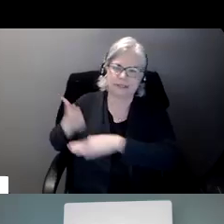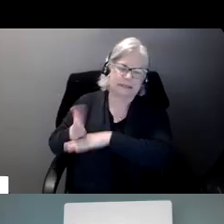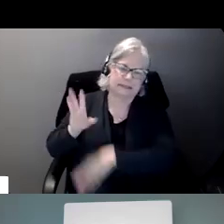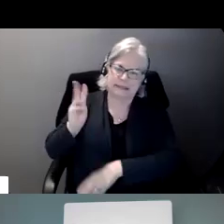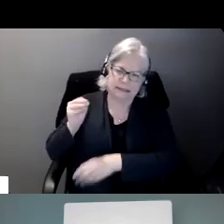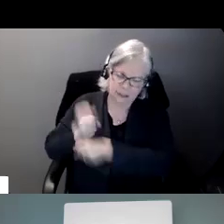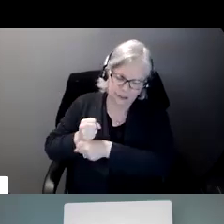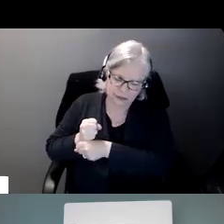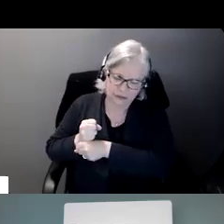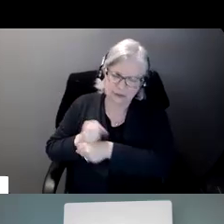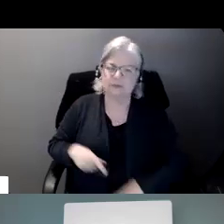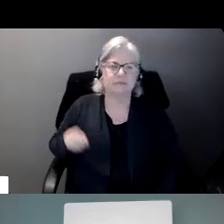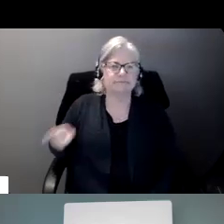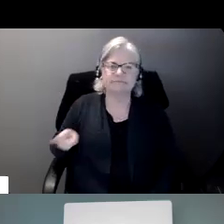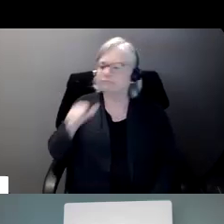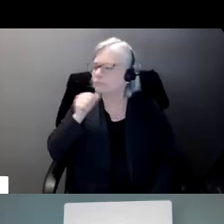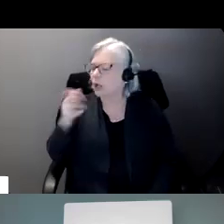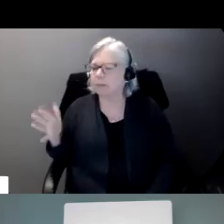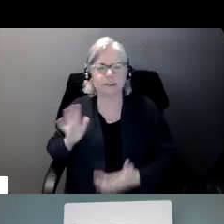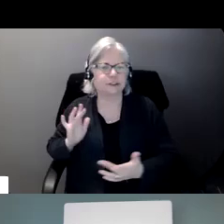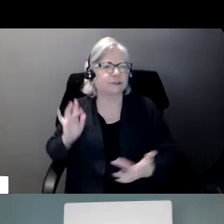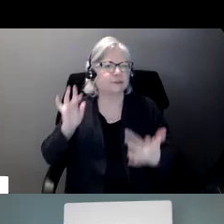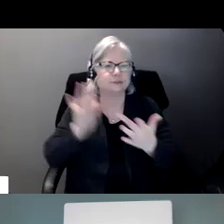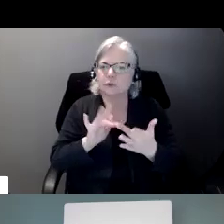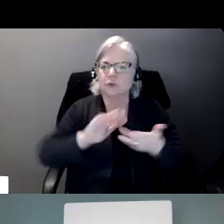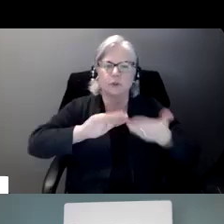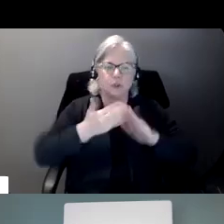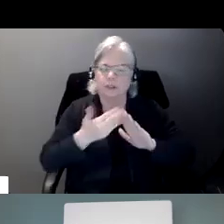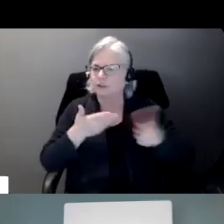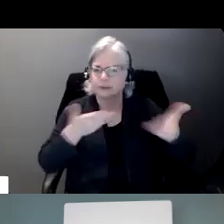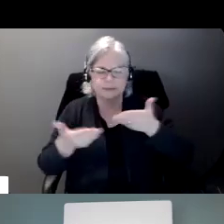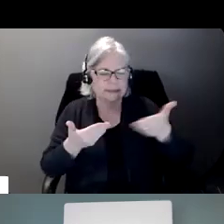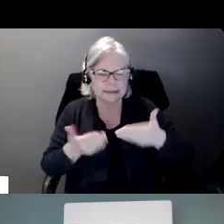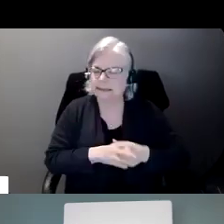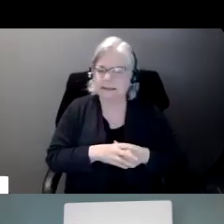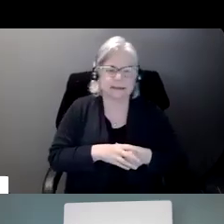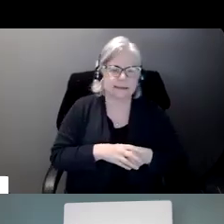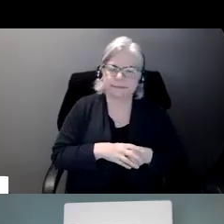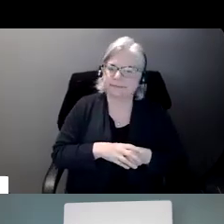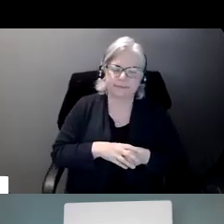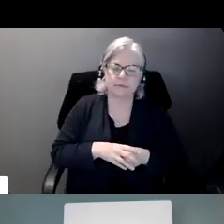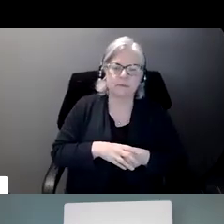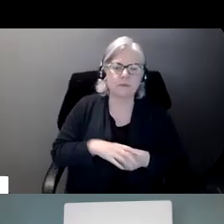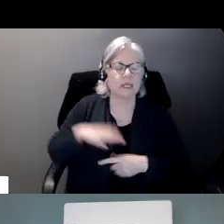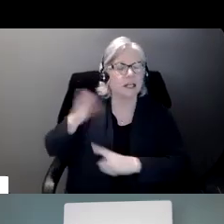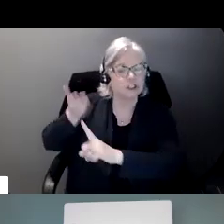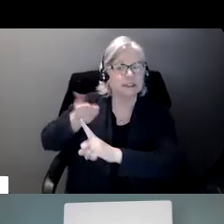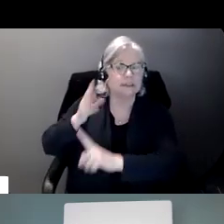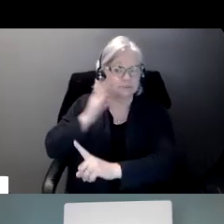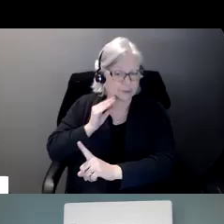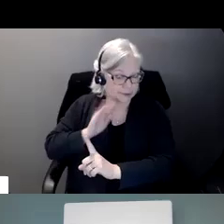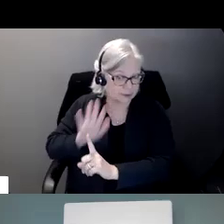has not really interacted with community-based services, and really has experienced over the course of her